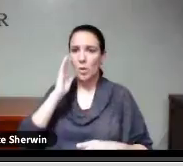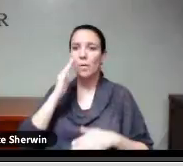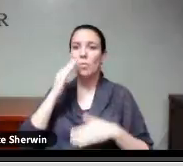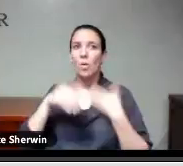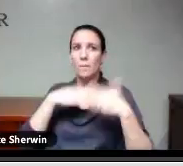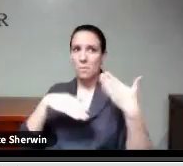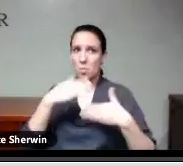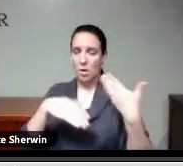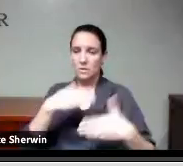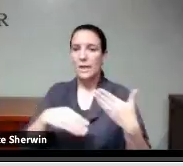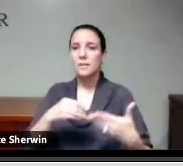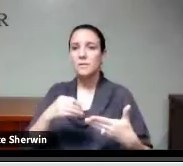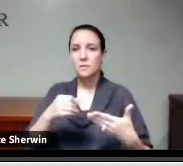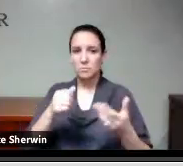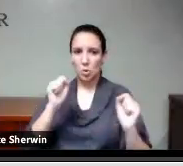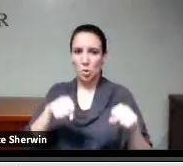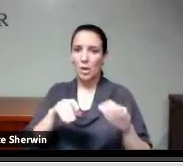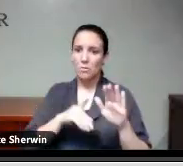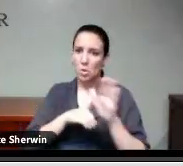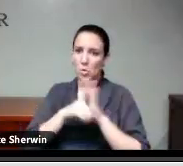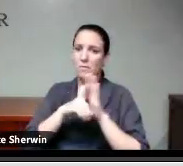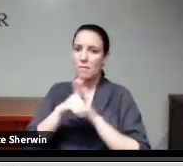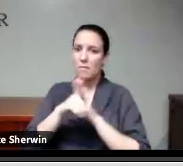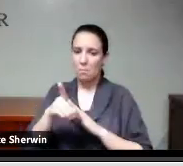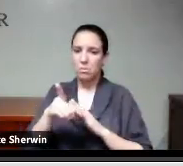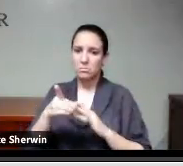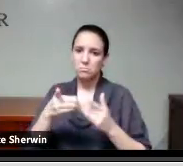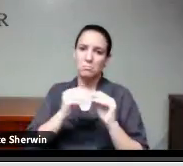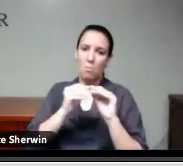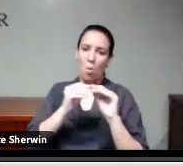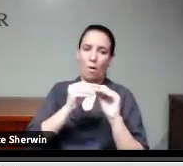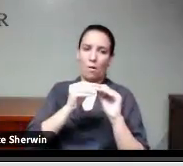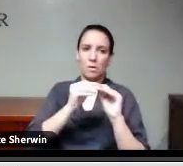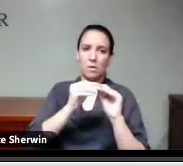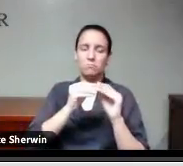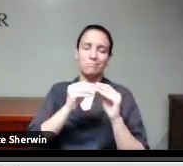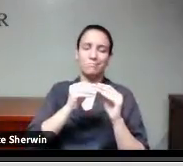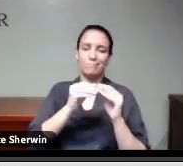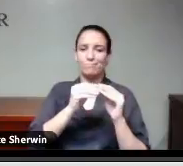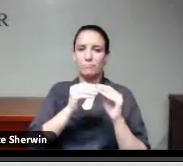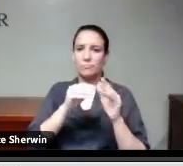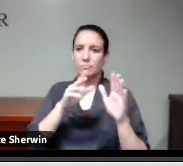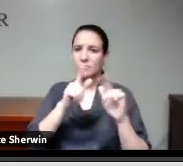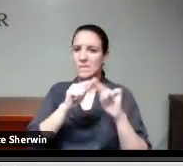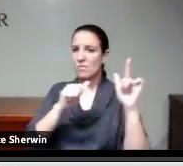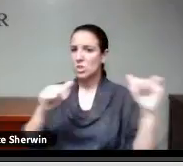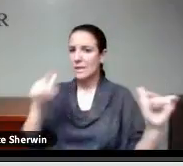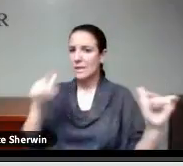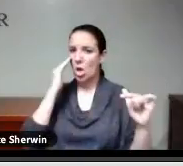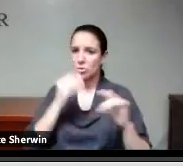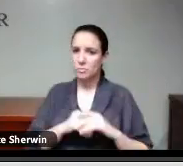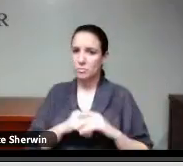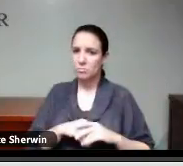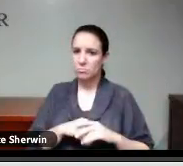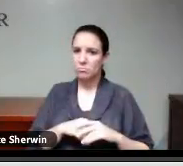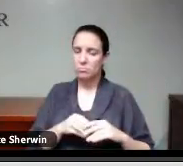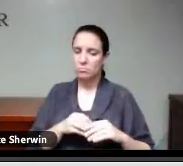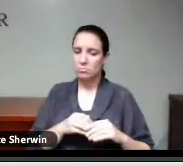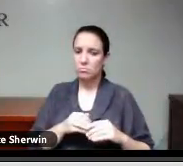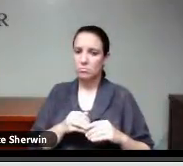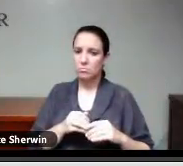capacity. But we have to start laying that groundwork, and it begins by letting people know that we really